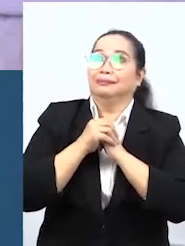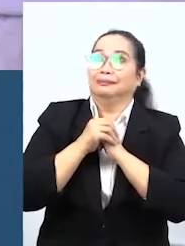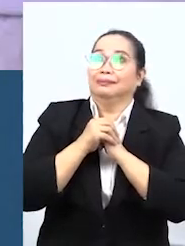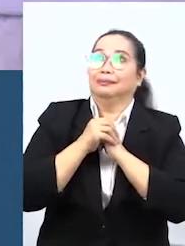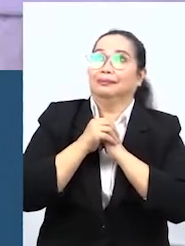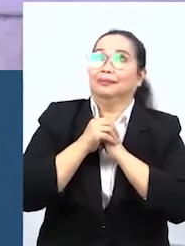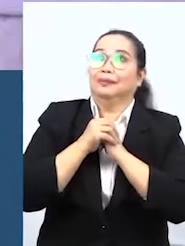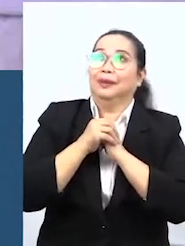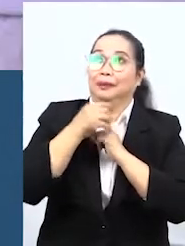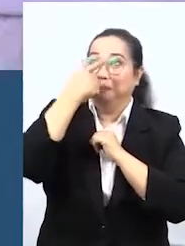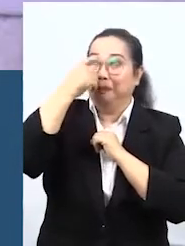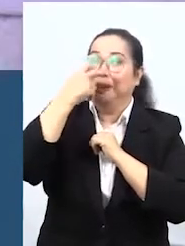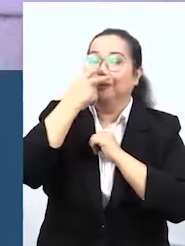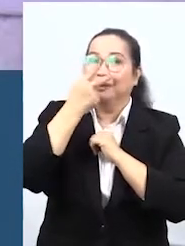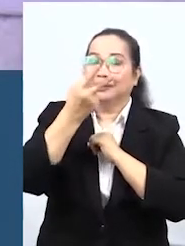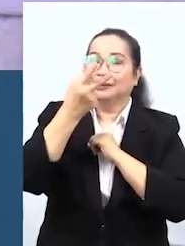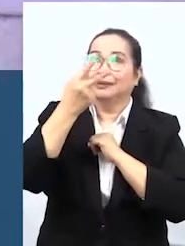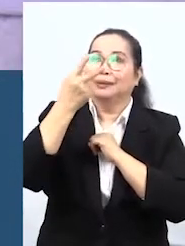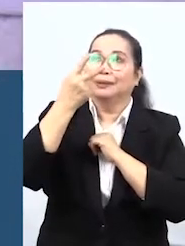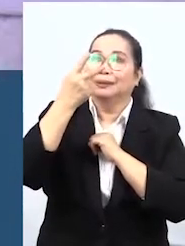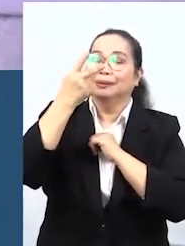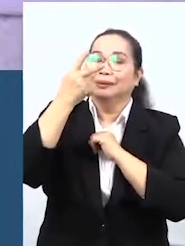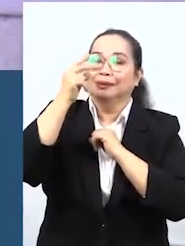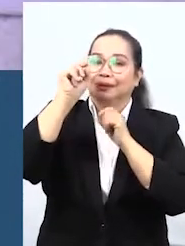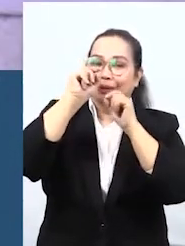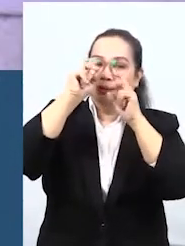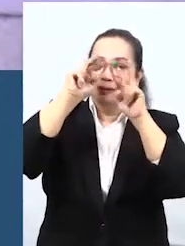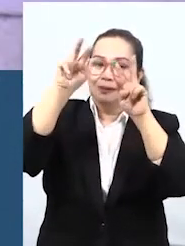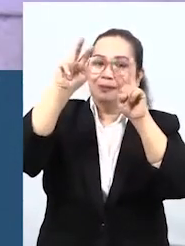ha I saw a glimpse of